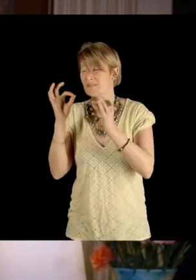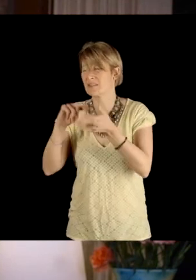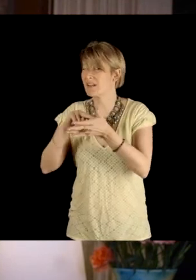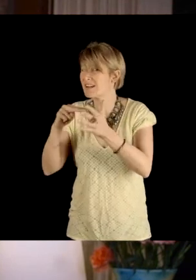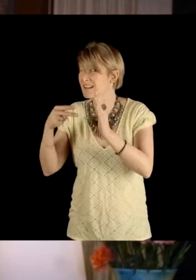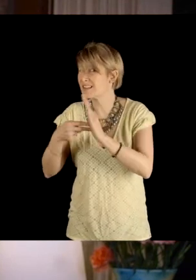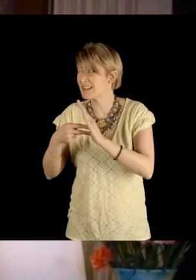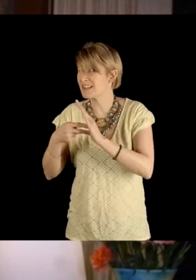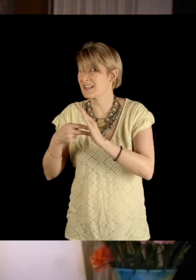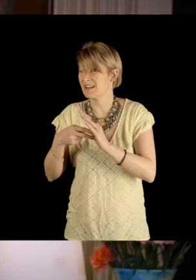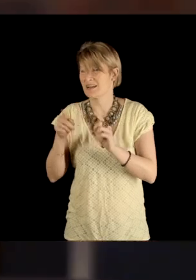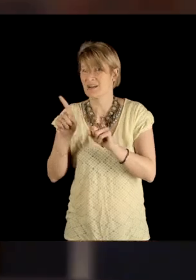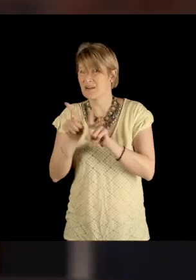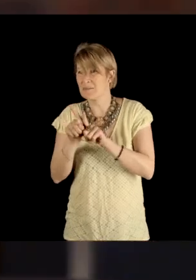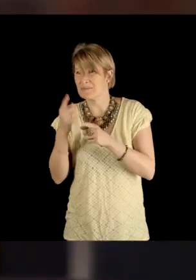strongly recommends.